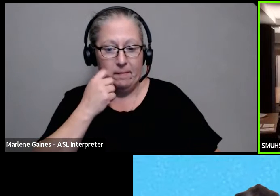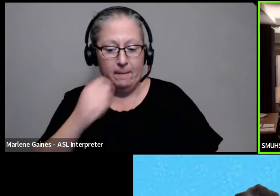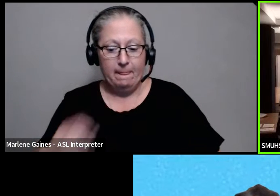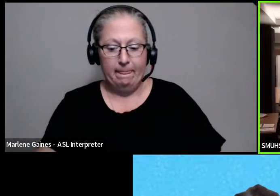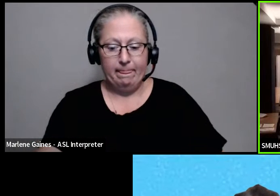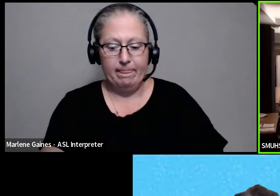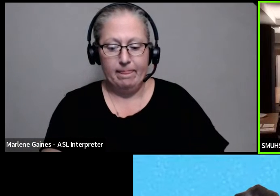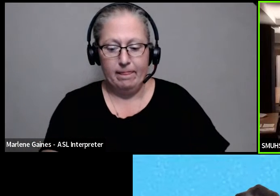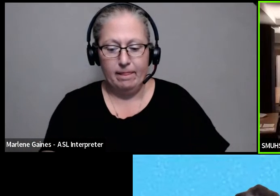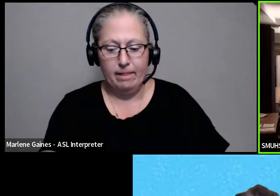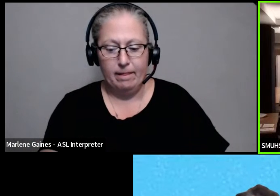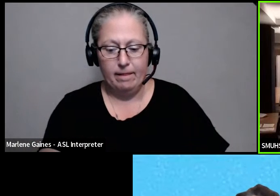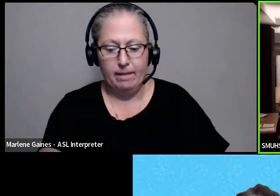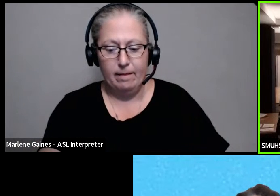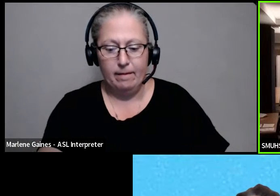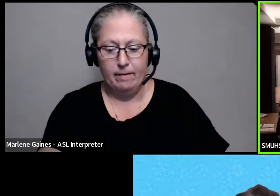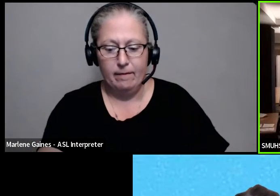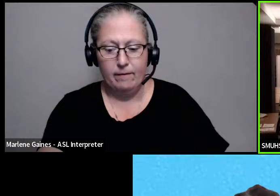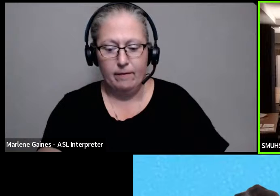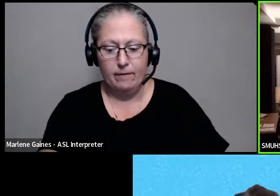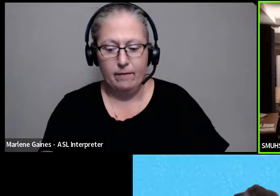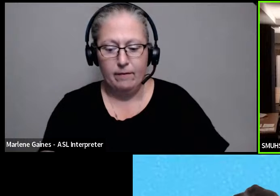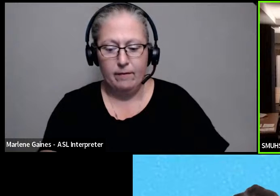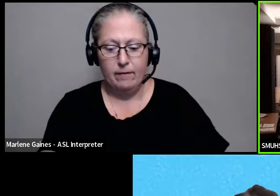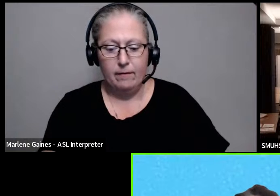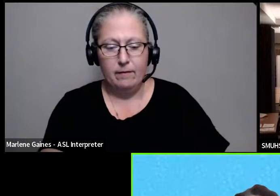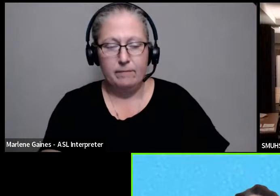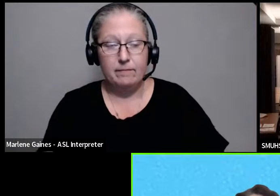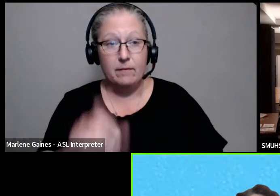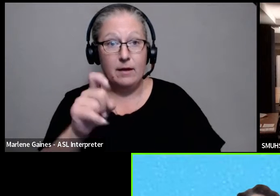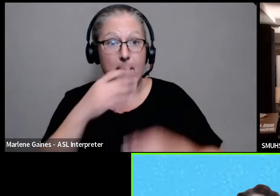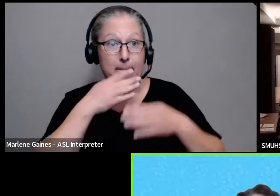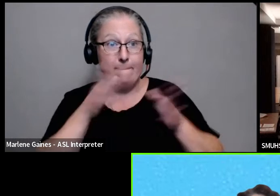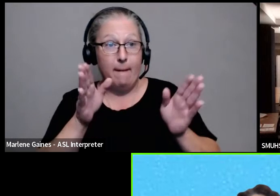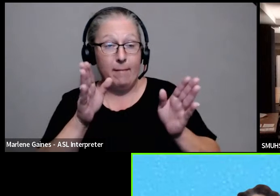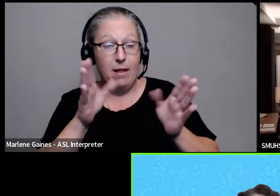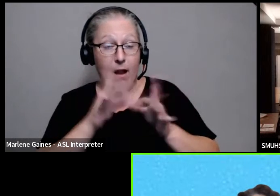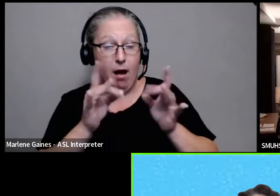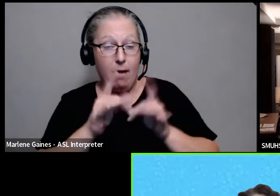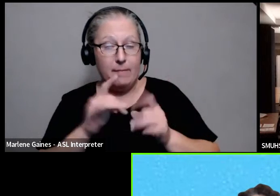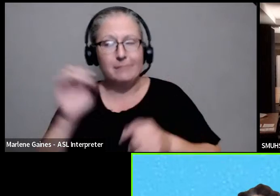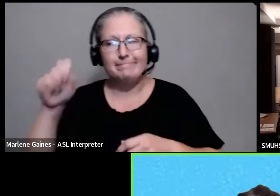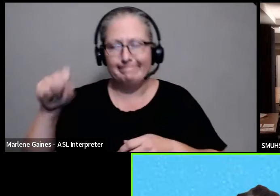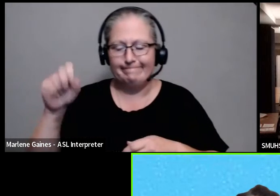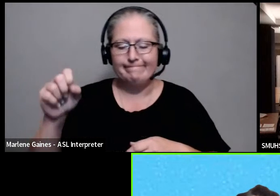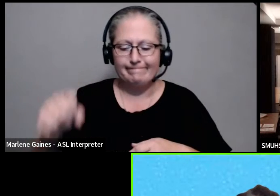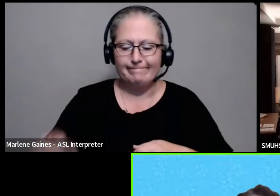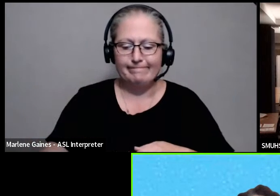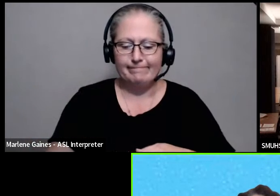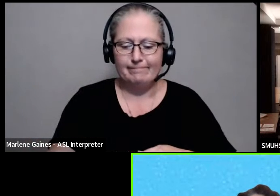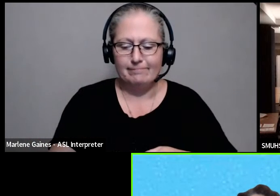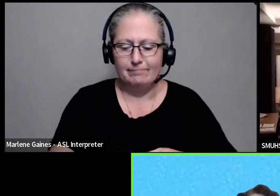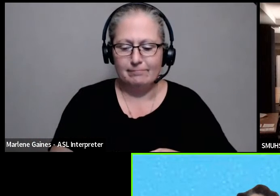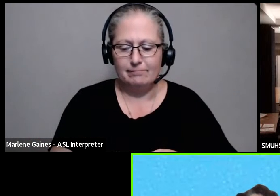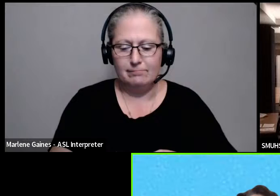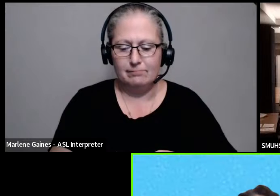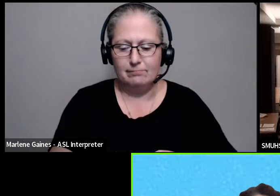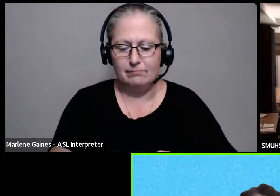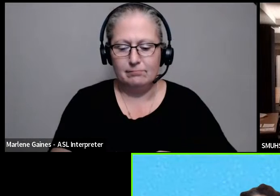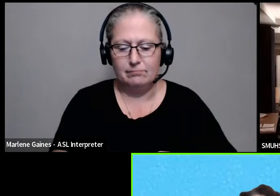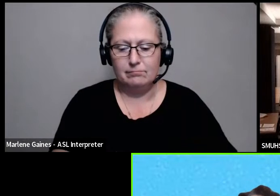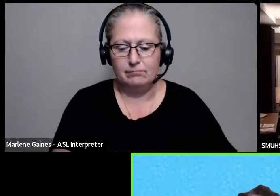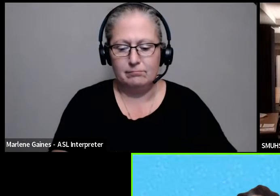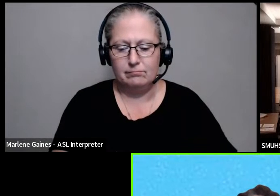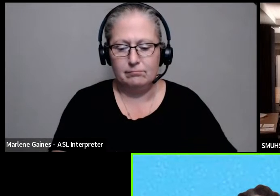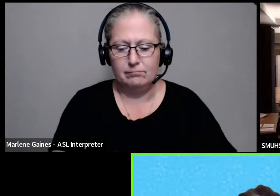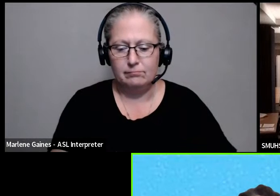Did we need to get any public comments? Yes. Yeah. Yes, that's right. Yes,